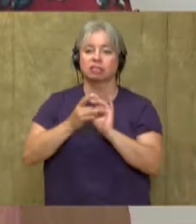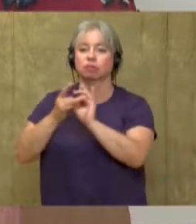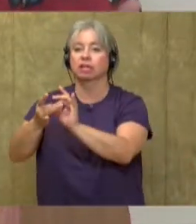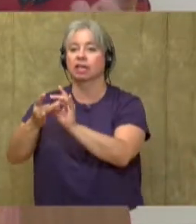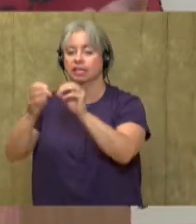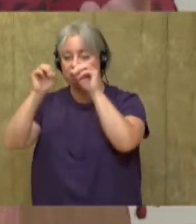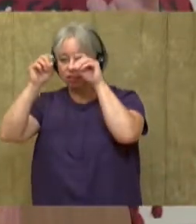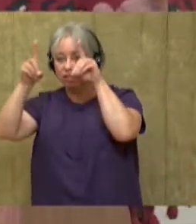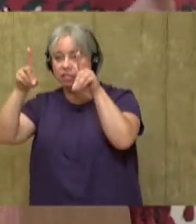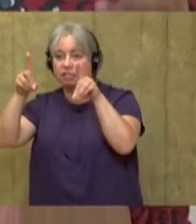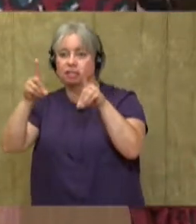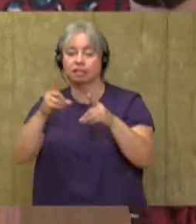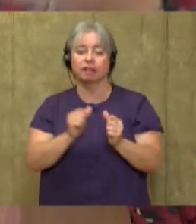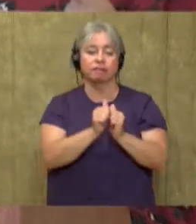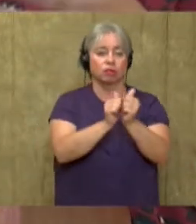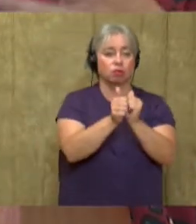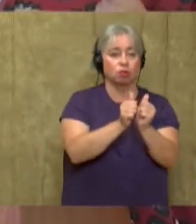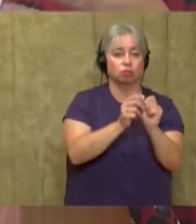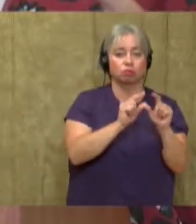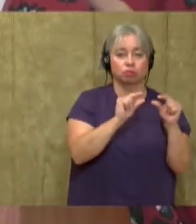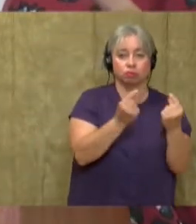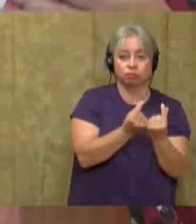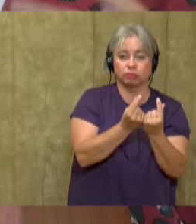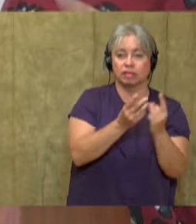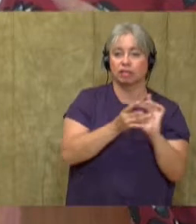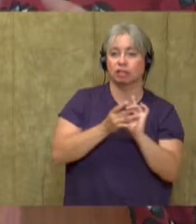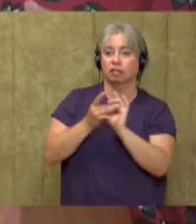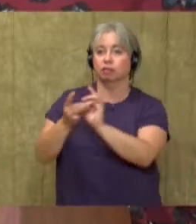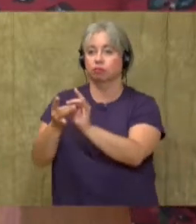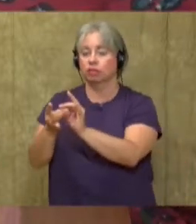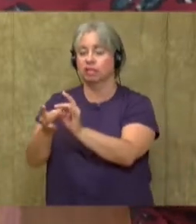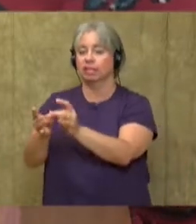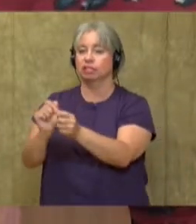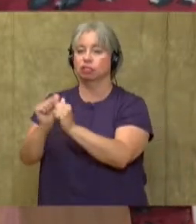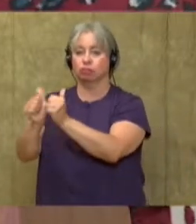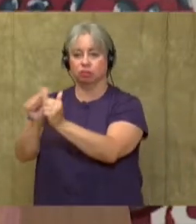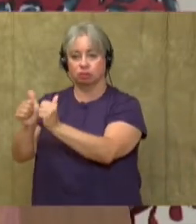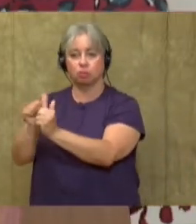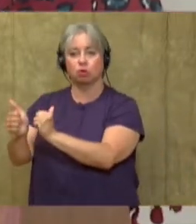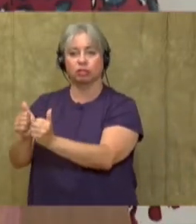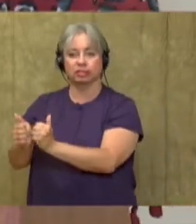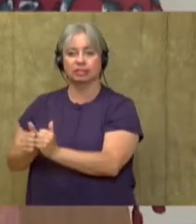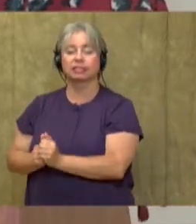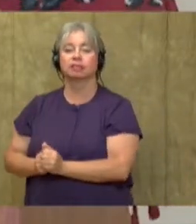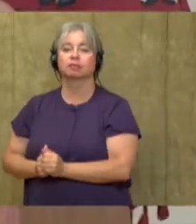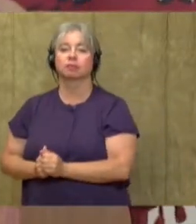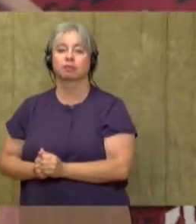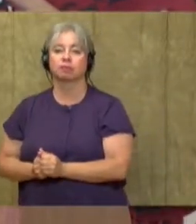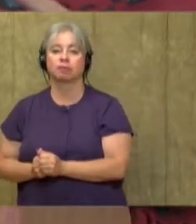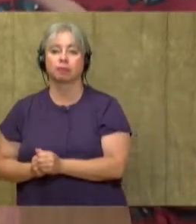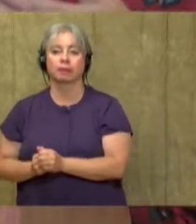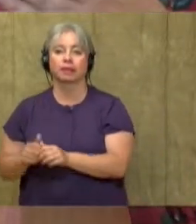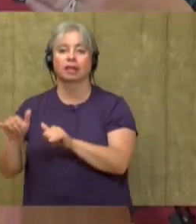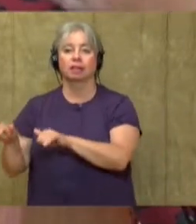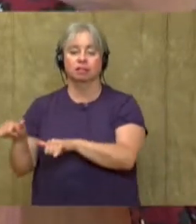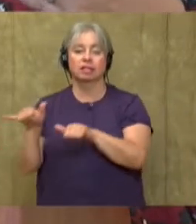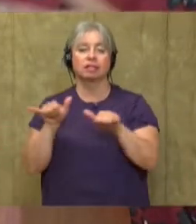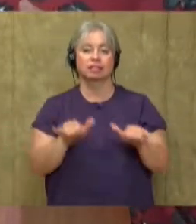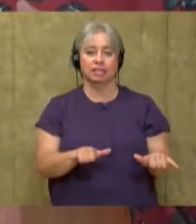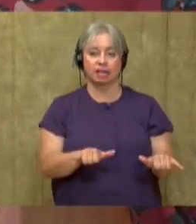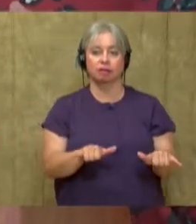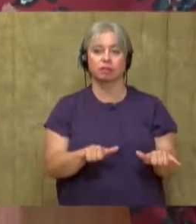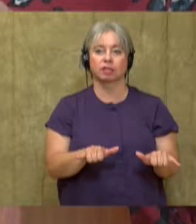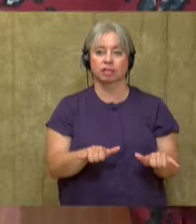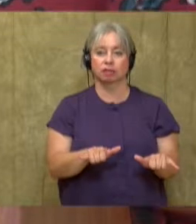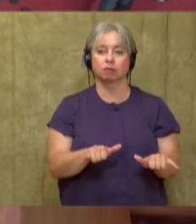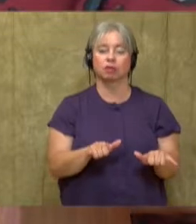about athletic association, we all relate to something with athletics. So we're going to look at some associations, though,